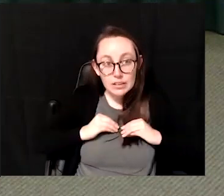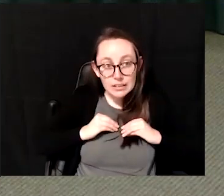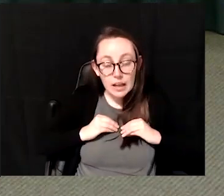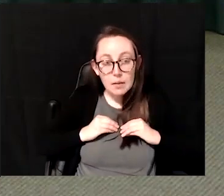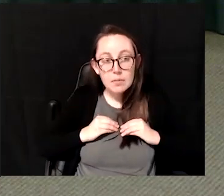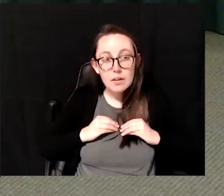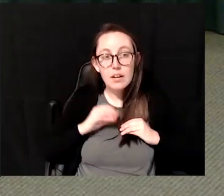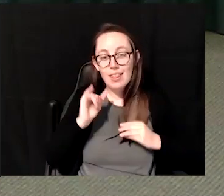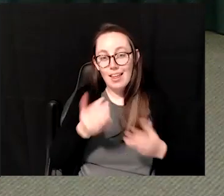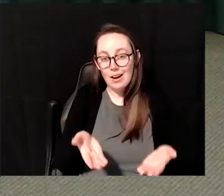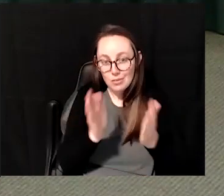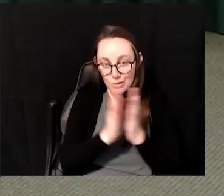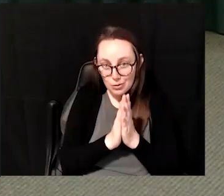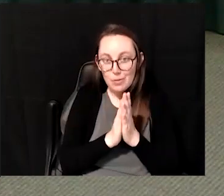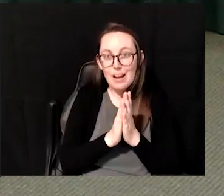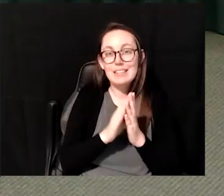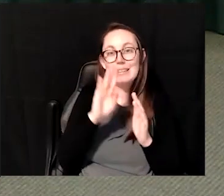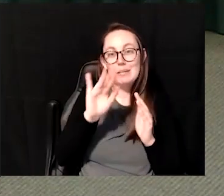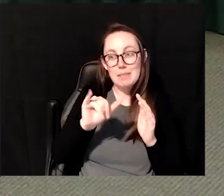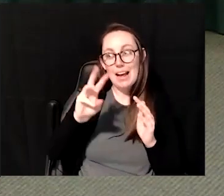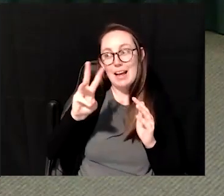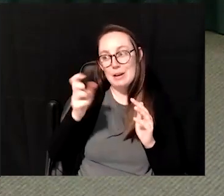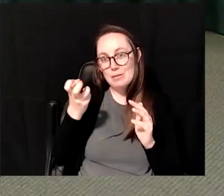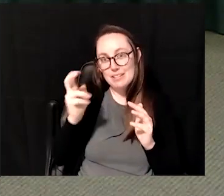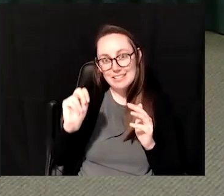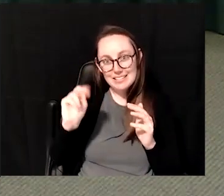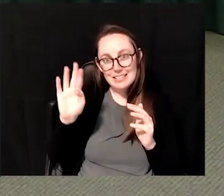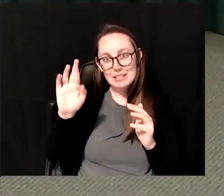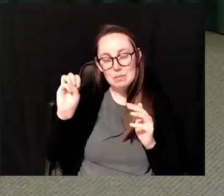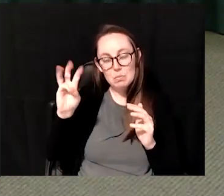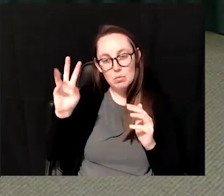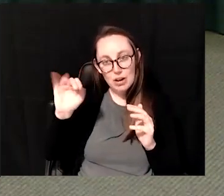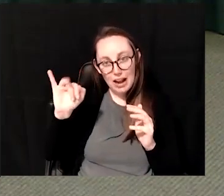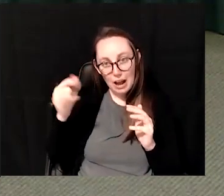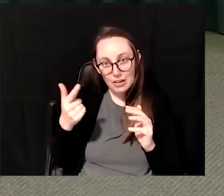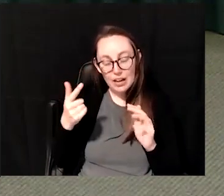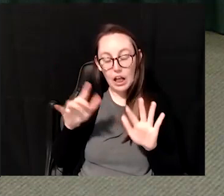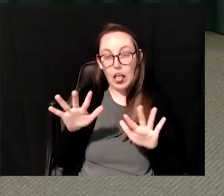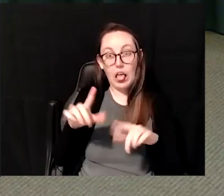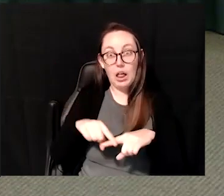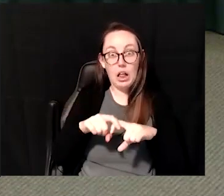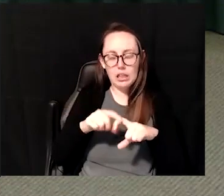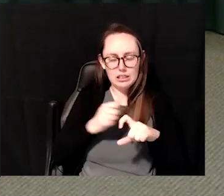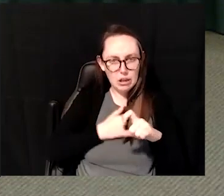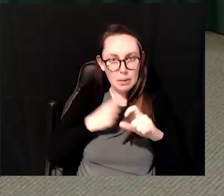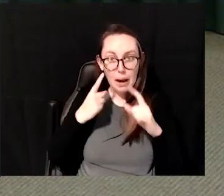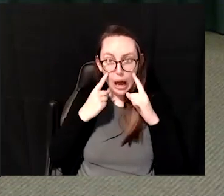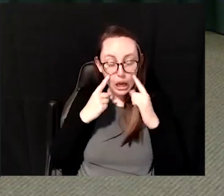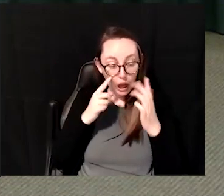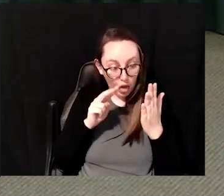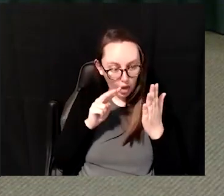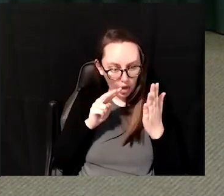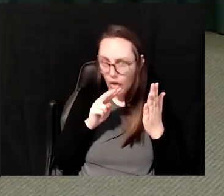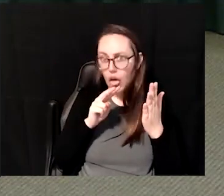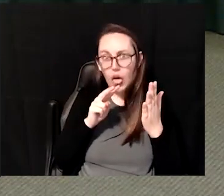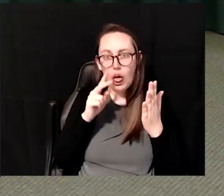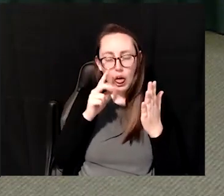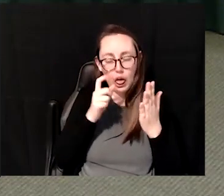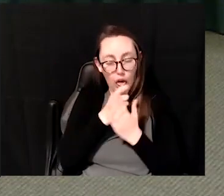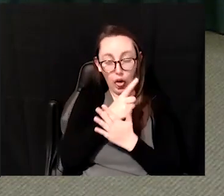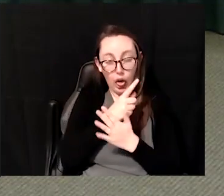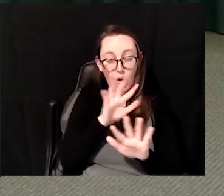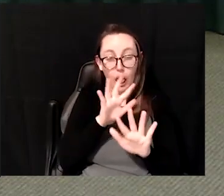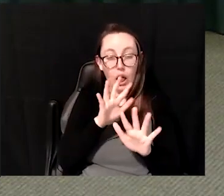the request by Winston Browning for financials my eyes just like completely lost uh it's a request by Winston